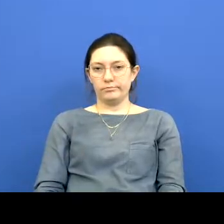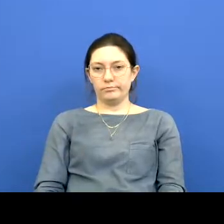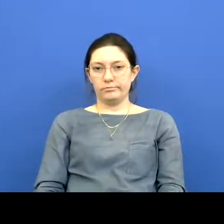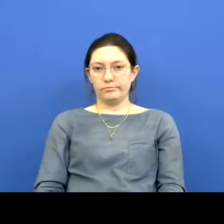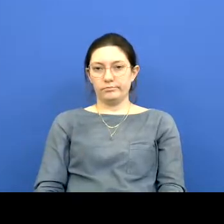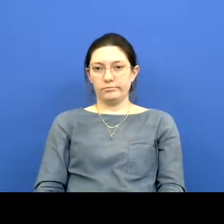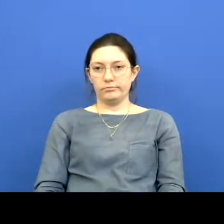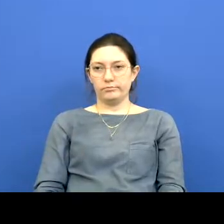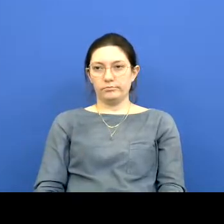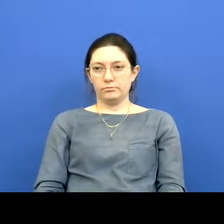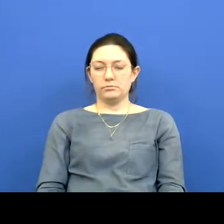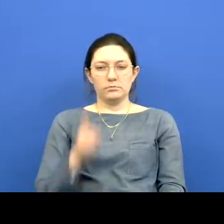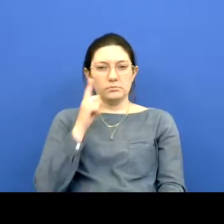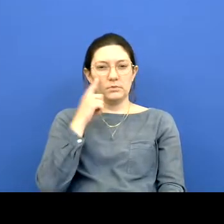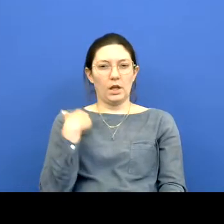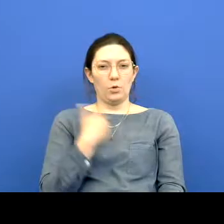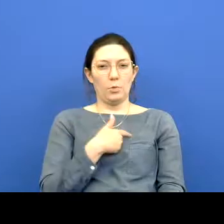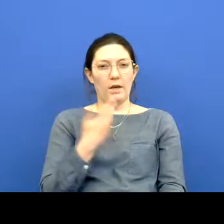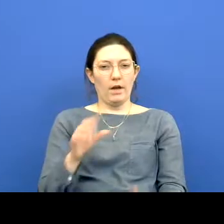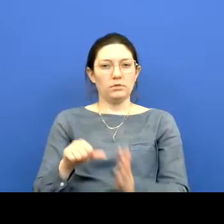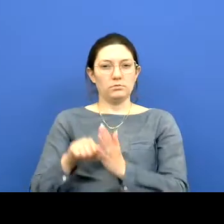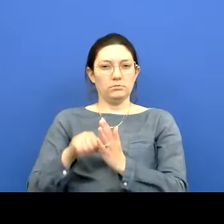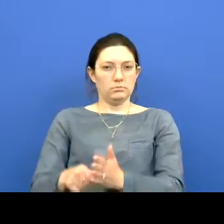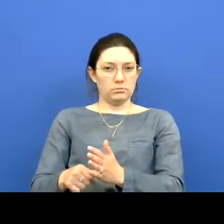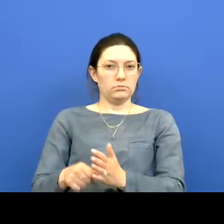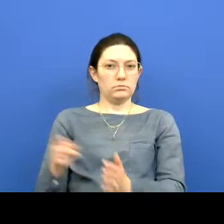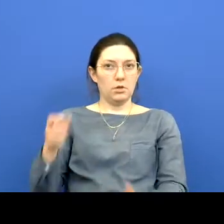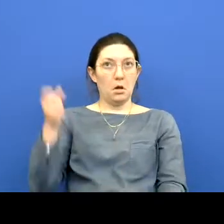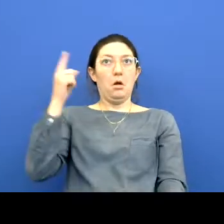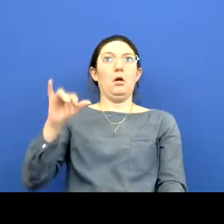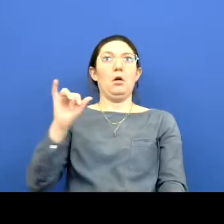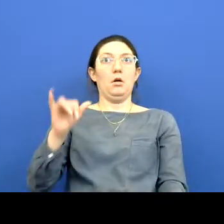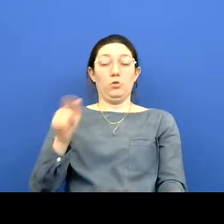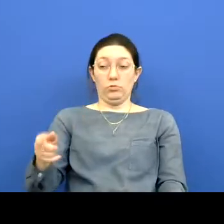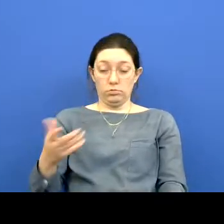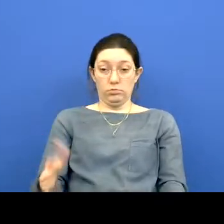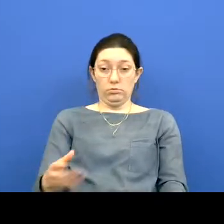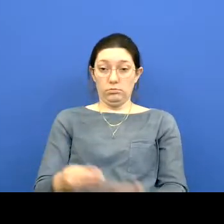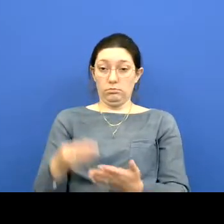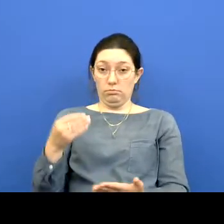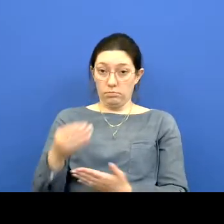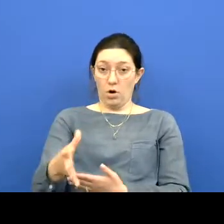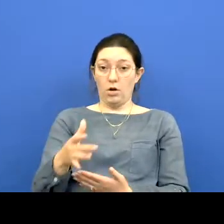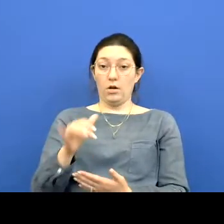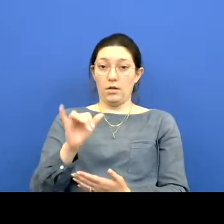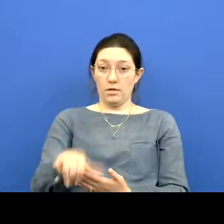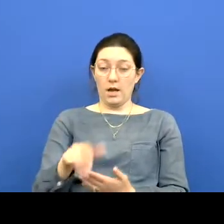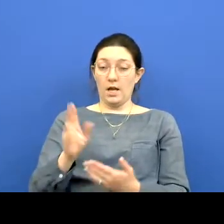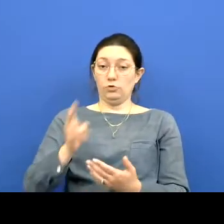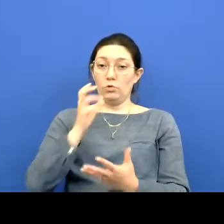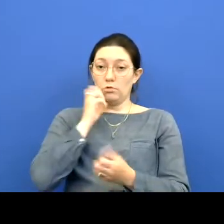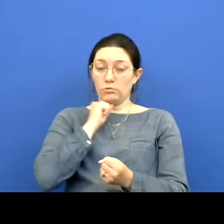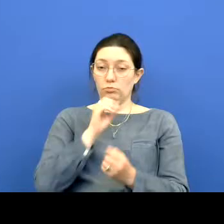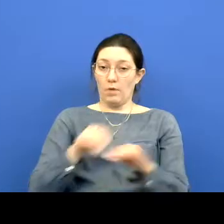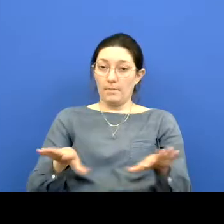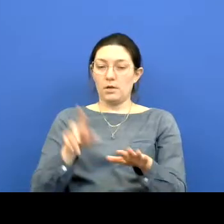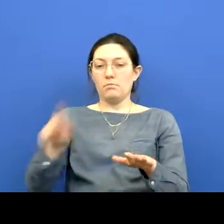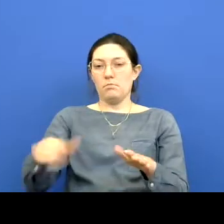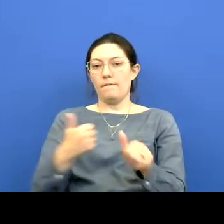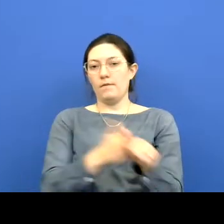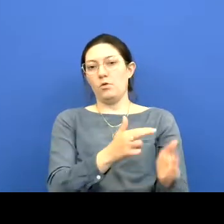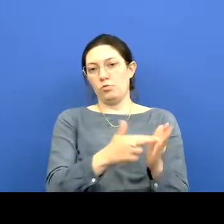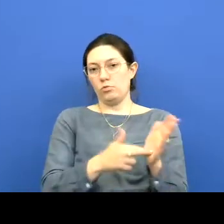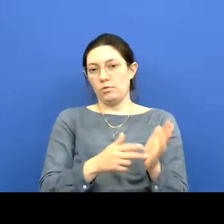I think we finally got the message home that you knowingly bought historic property, you have to follow the